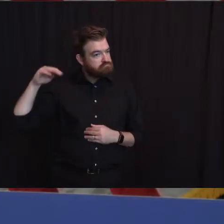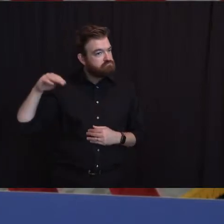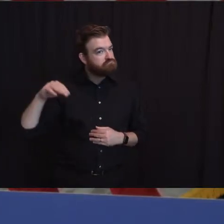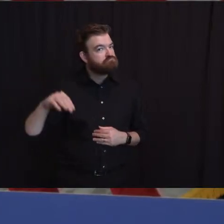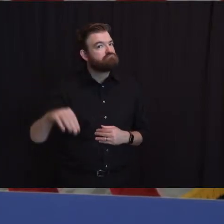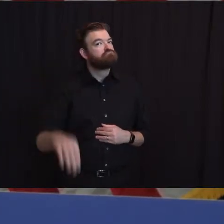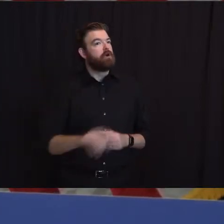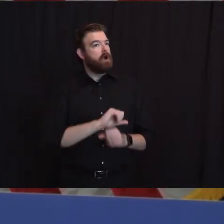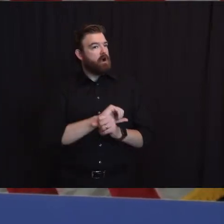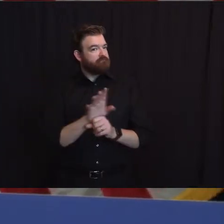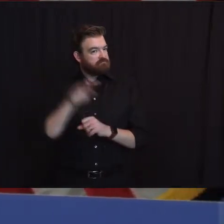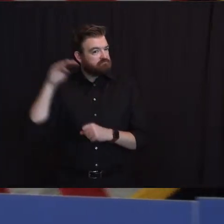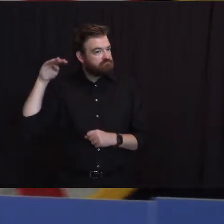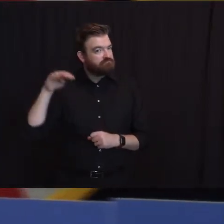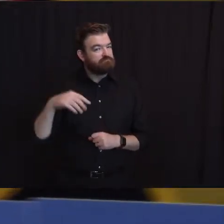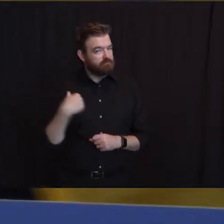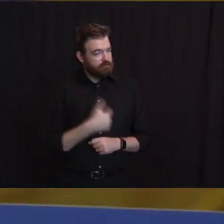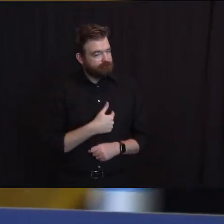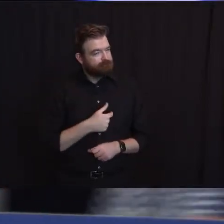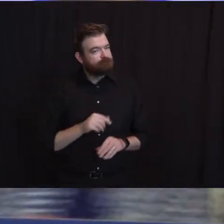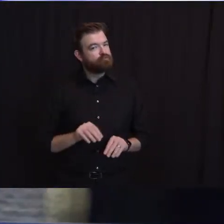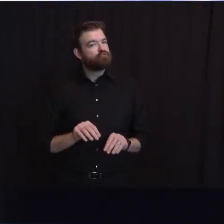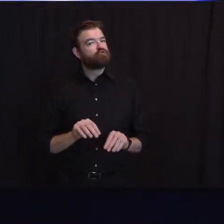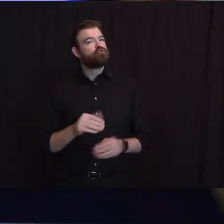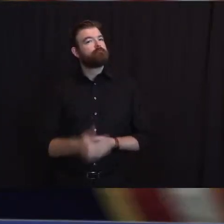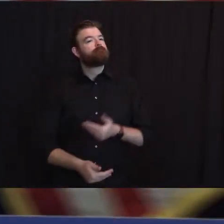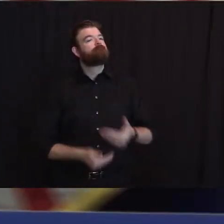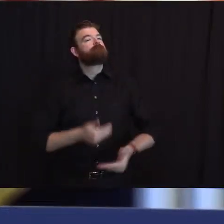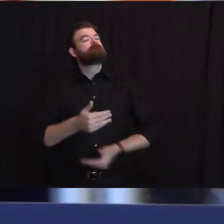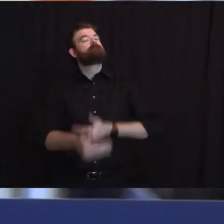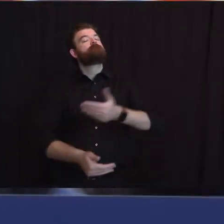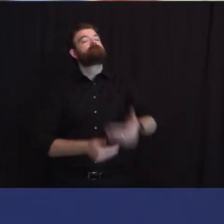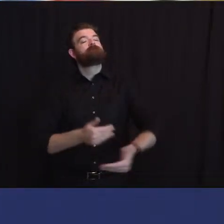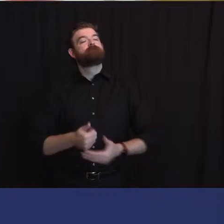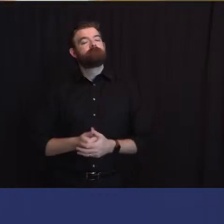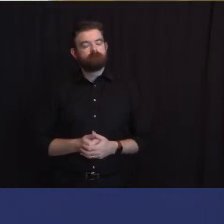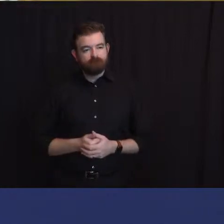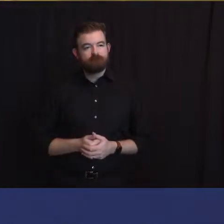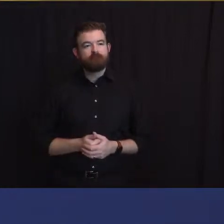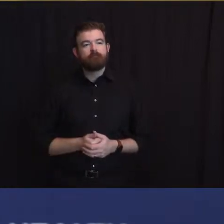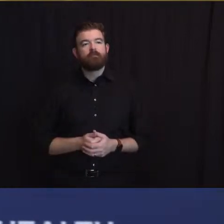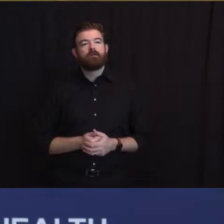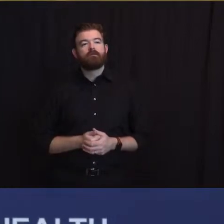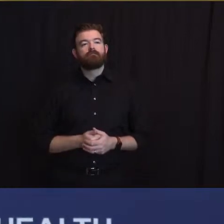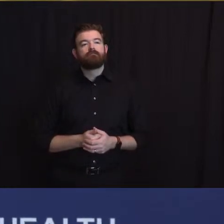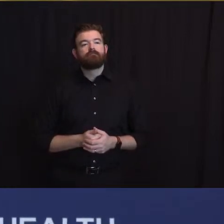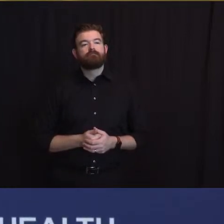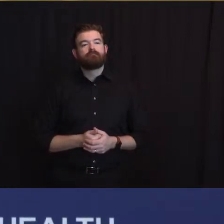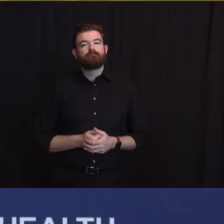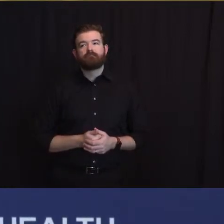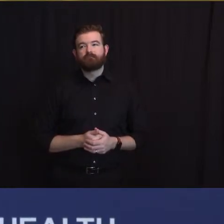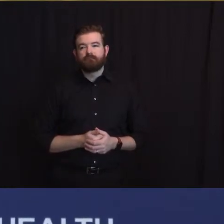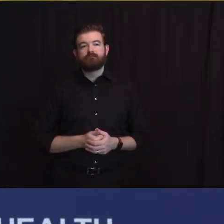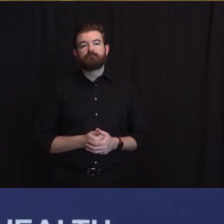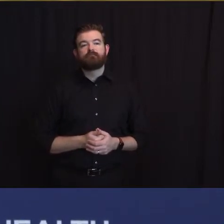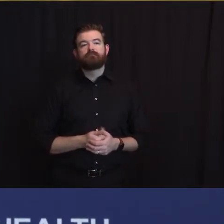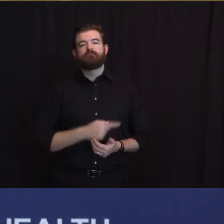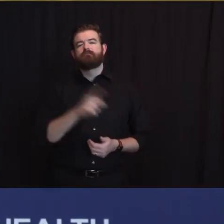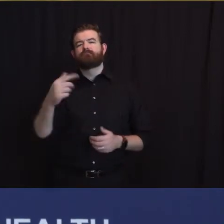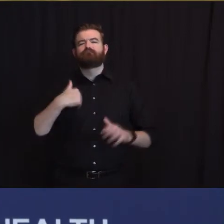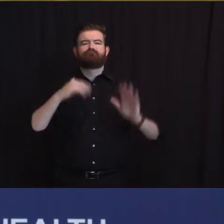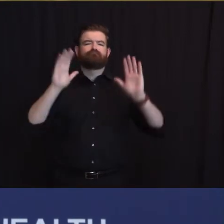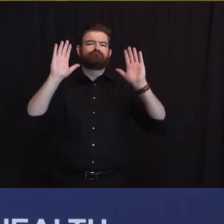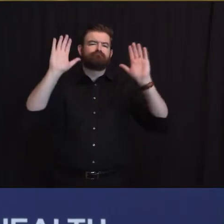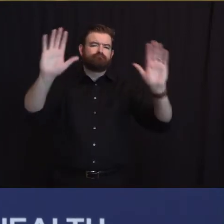On to other challenges. Thank you for that, and thank you for everything. Folks, we wish you a fantastic Memorial Day weekend. Please